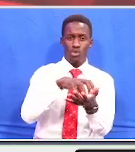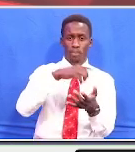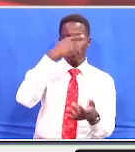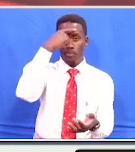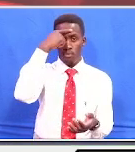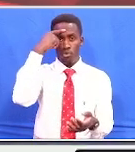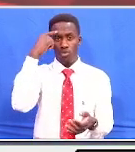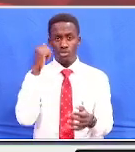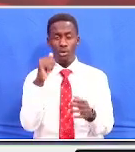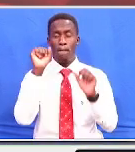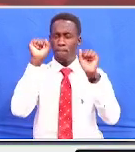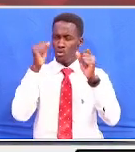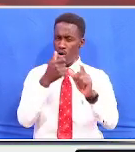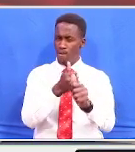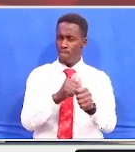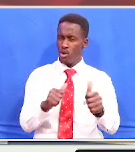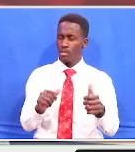are avoidable when you look at it.